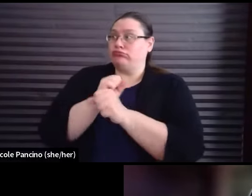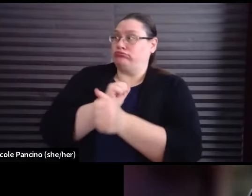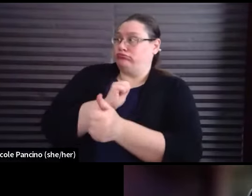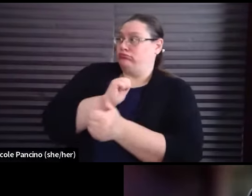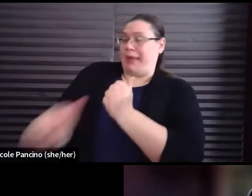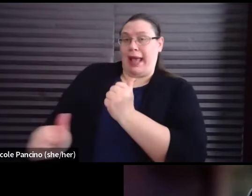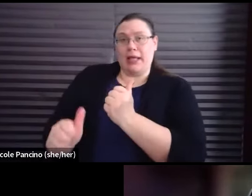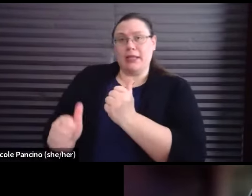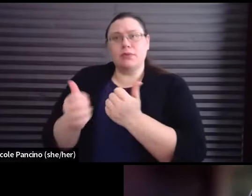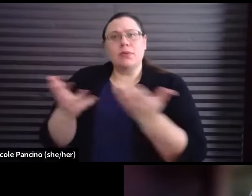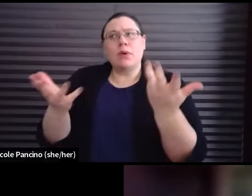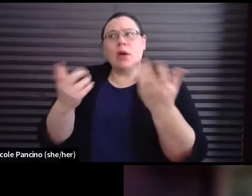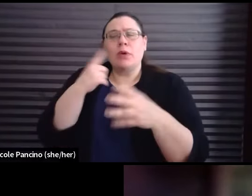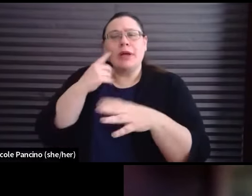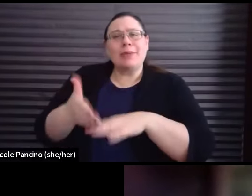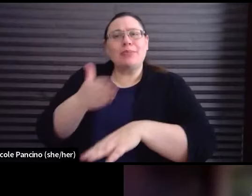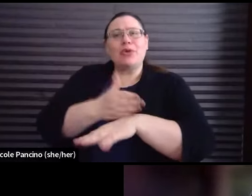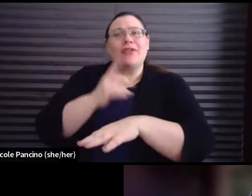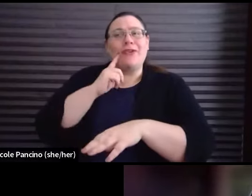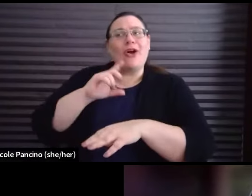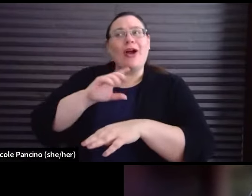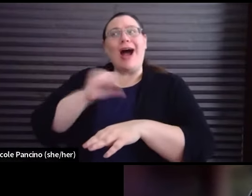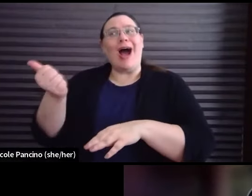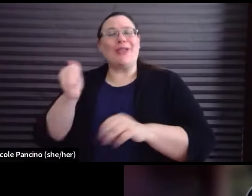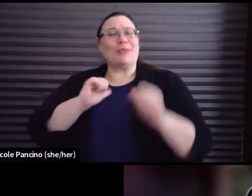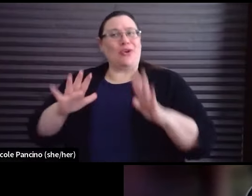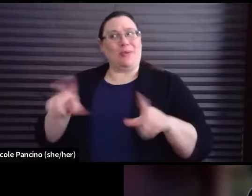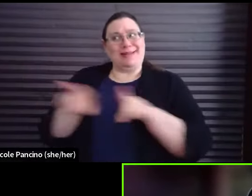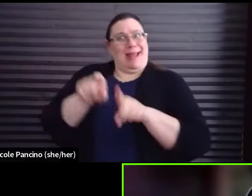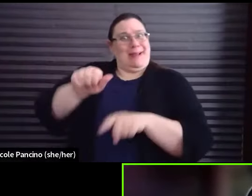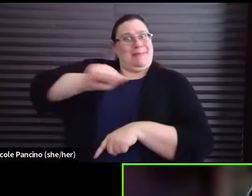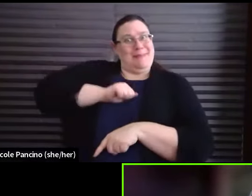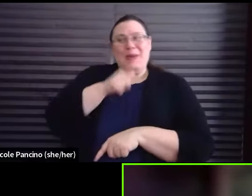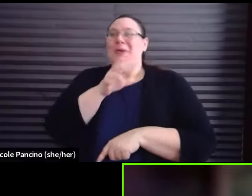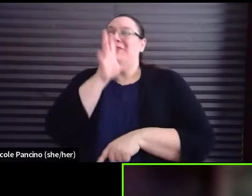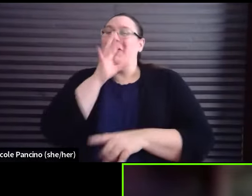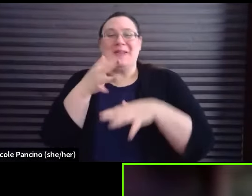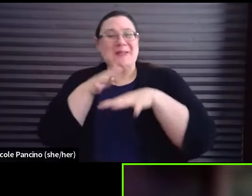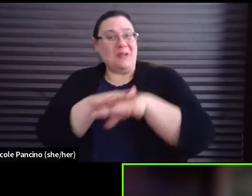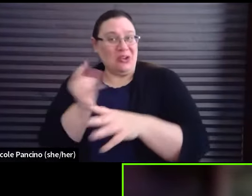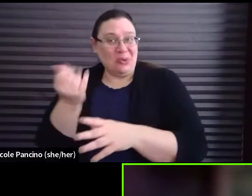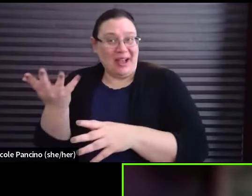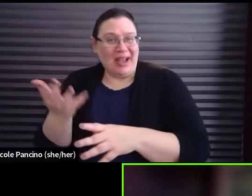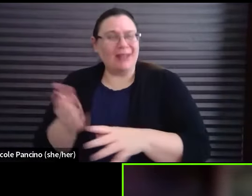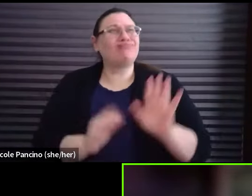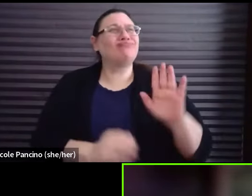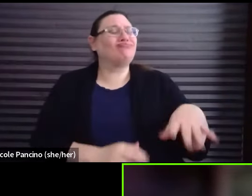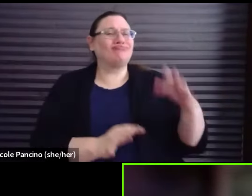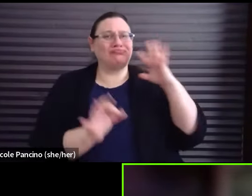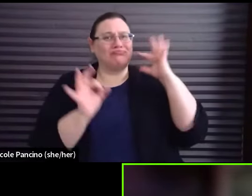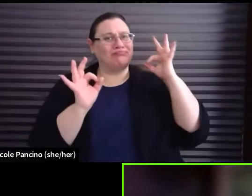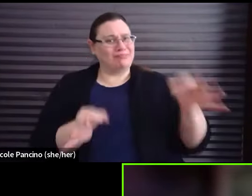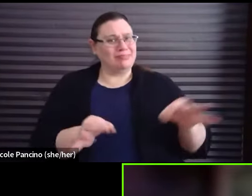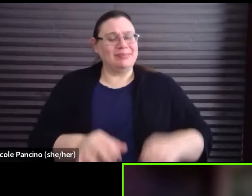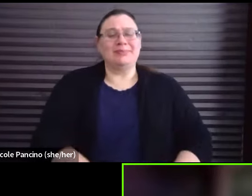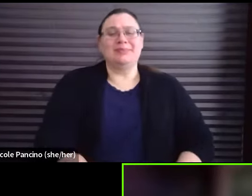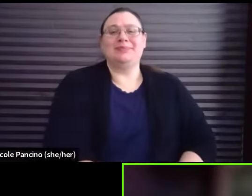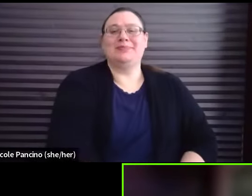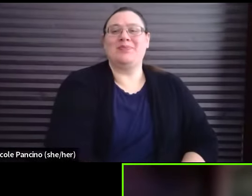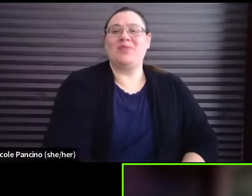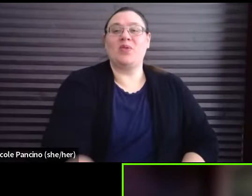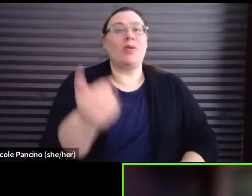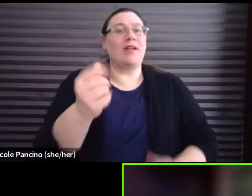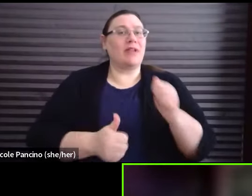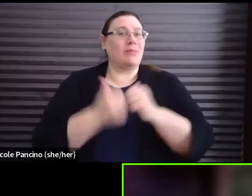for my fellow dubbing performers and myself? Sure, absolutely. One of the most exciting